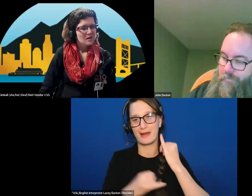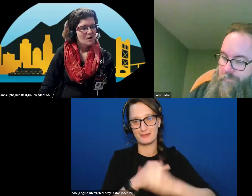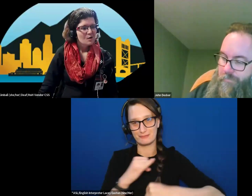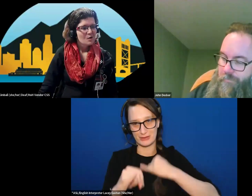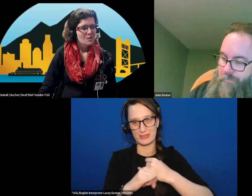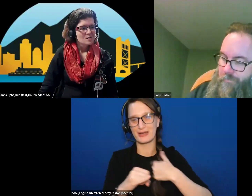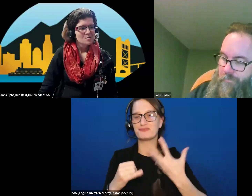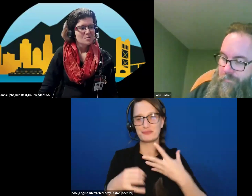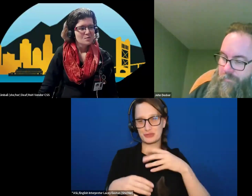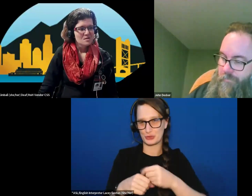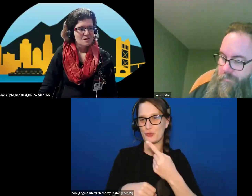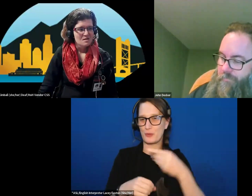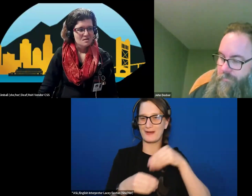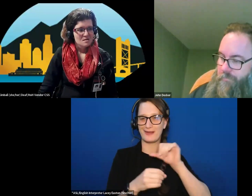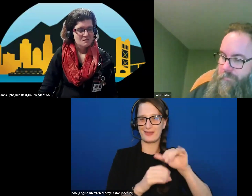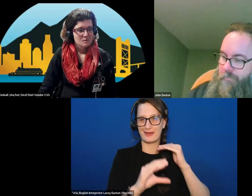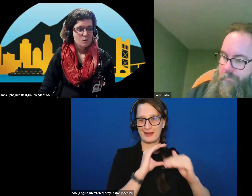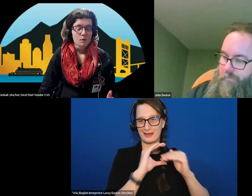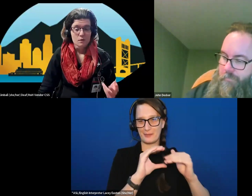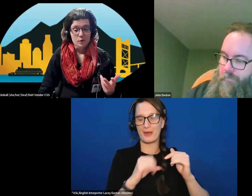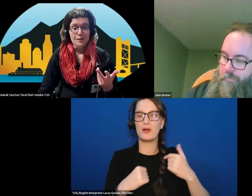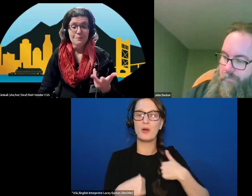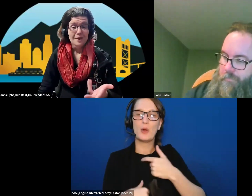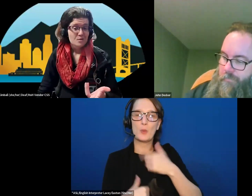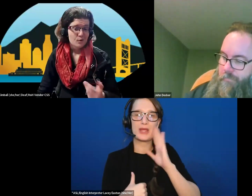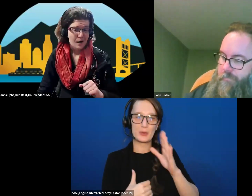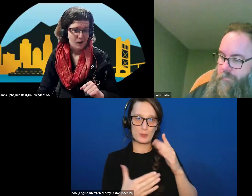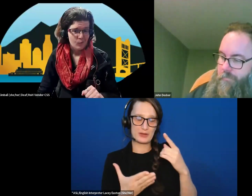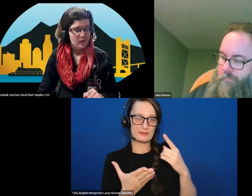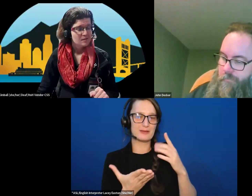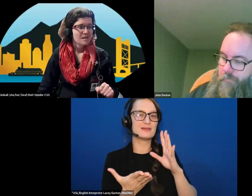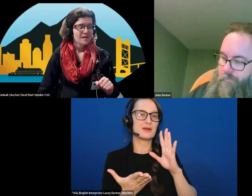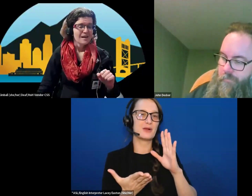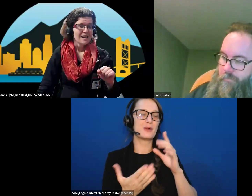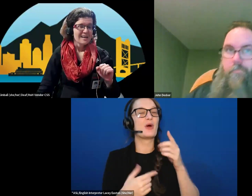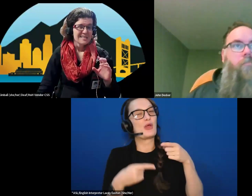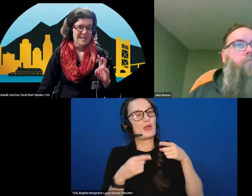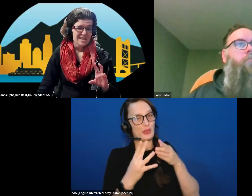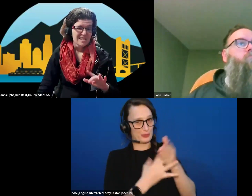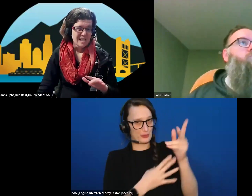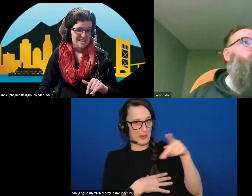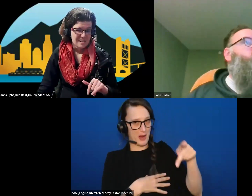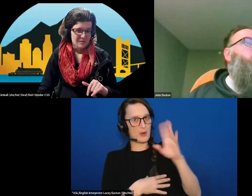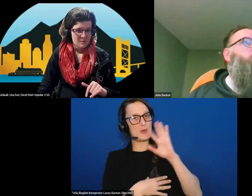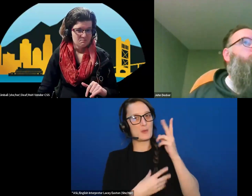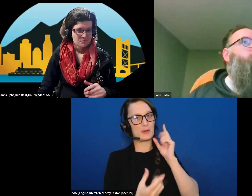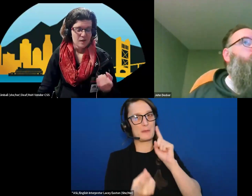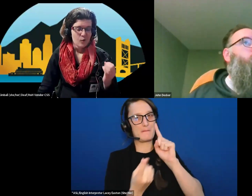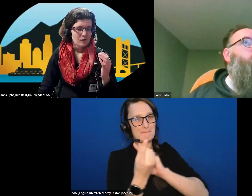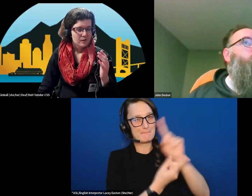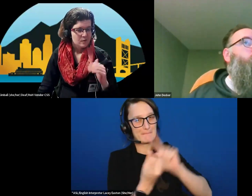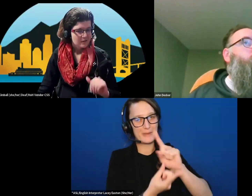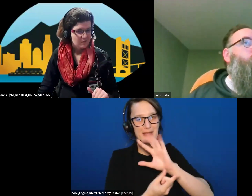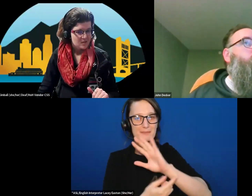But we are going to discuss, or you're going to meet through the PowerPoint, 17 to 18 of them.